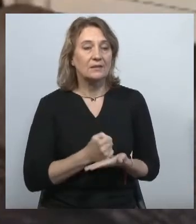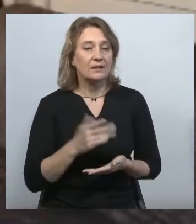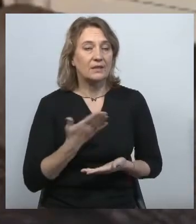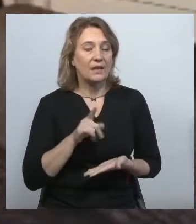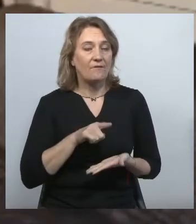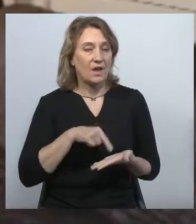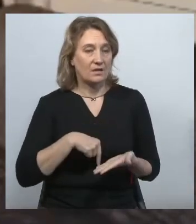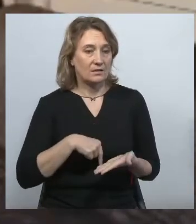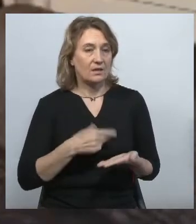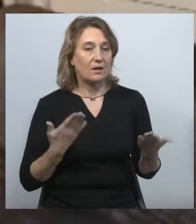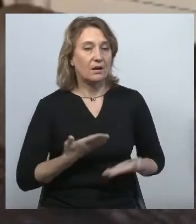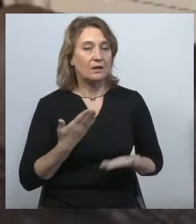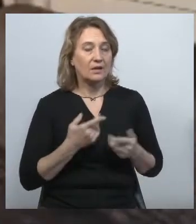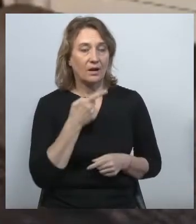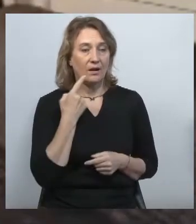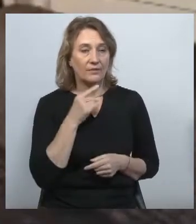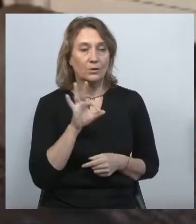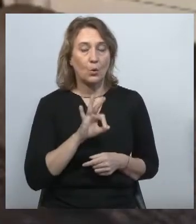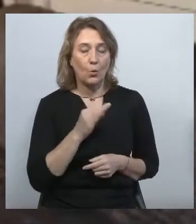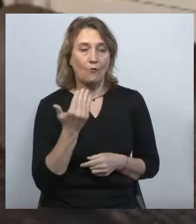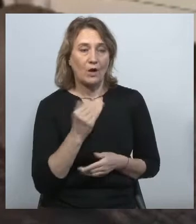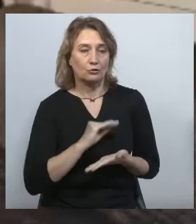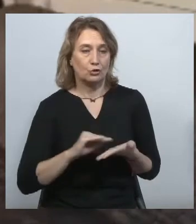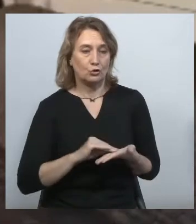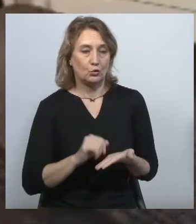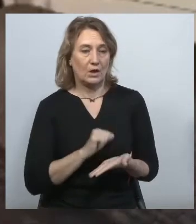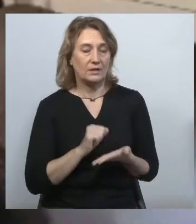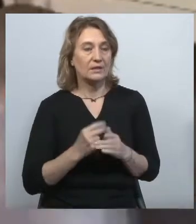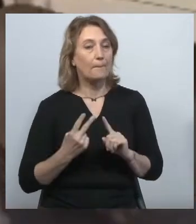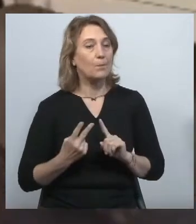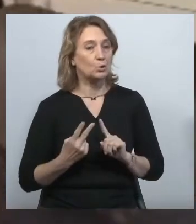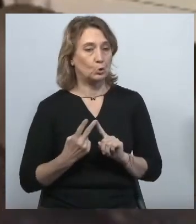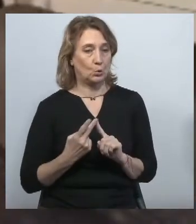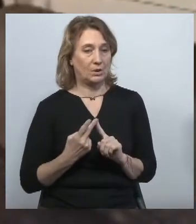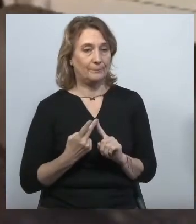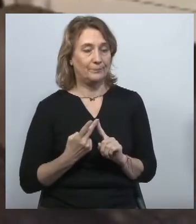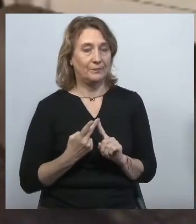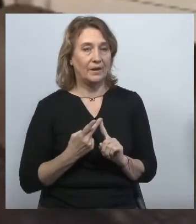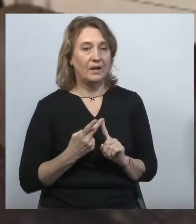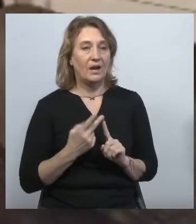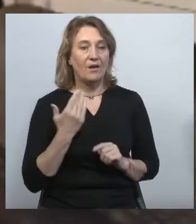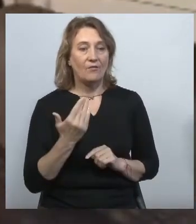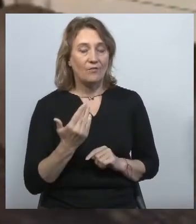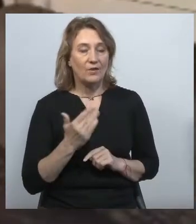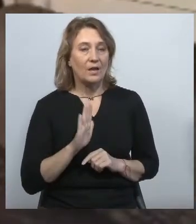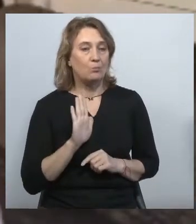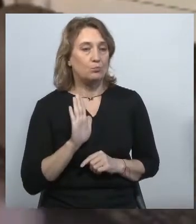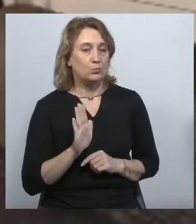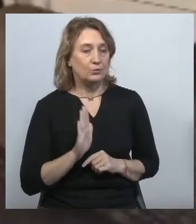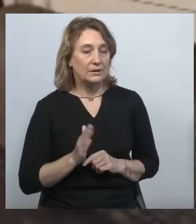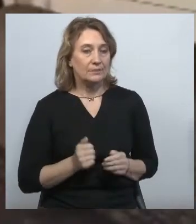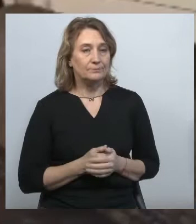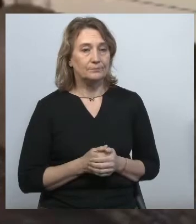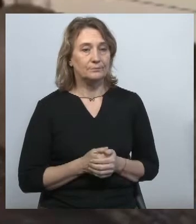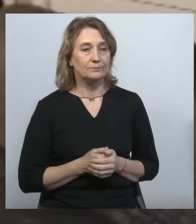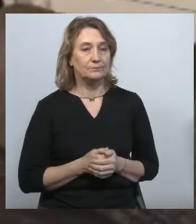to your journalism. And secondly, that you are going to hold yourself to account to meet